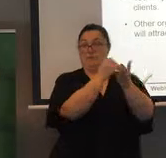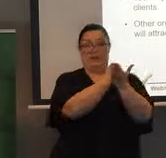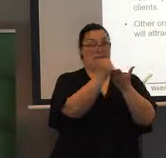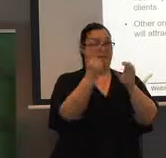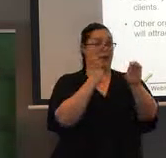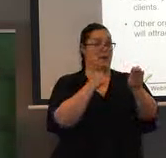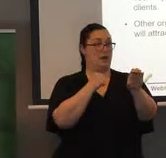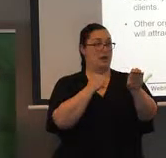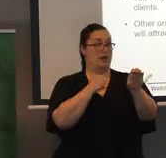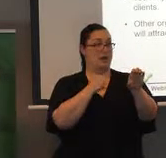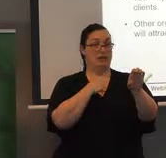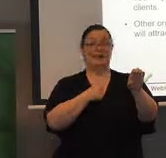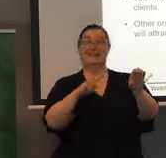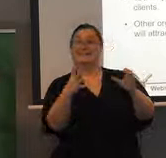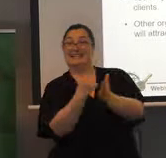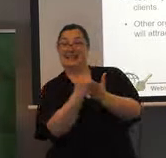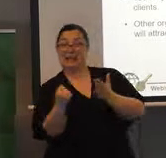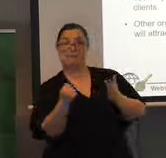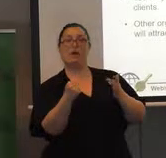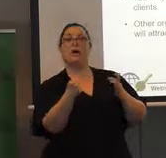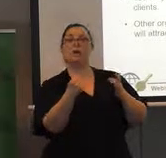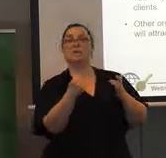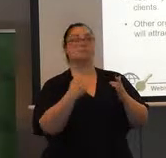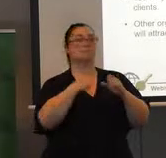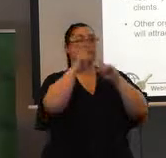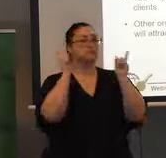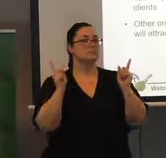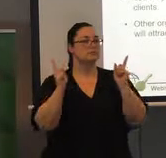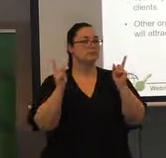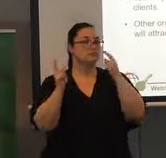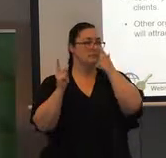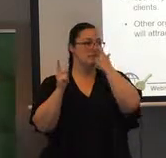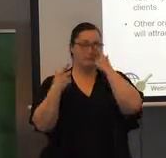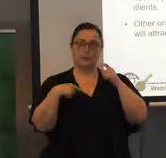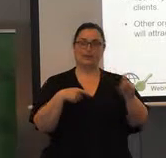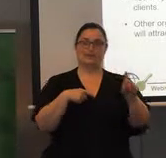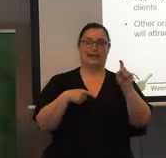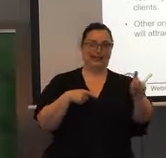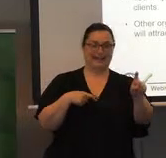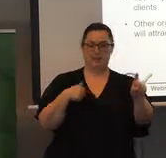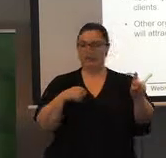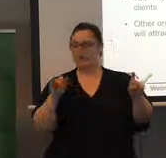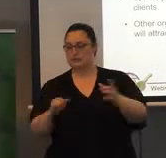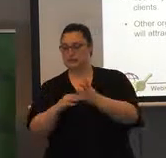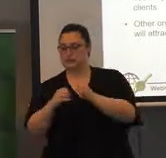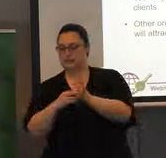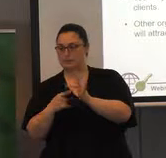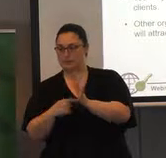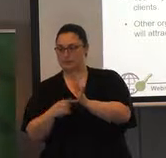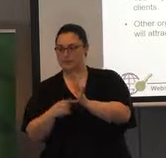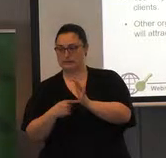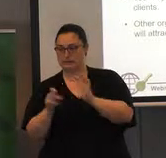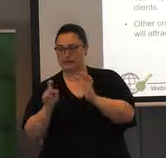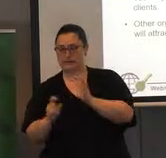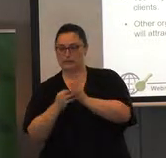first number, but it wouldn't let me put in my second number because I had clicked something and I had to press submit. But if I